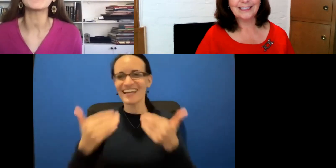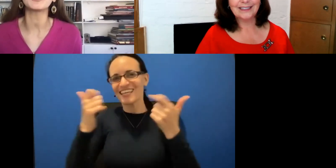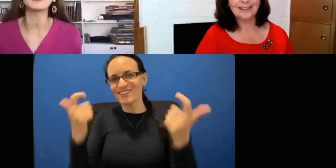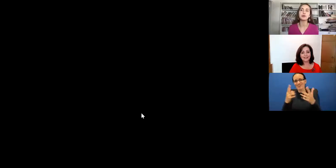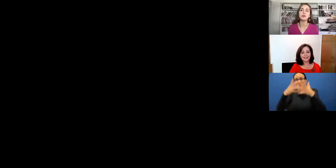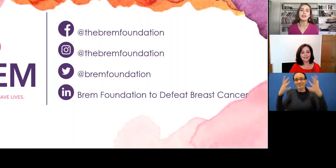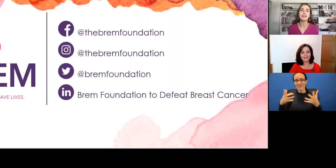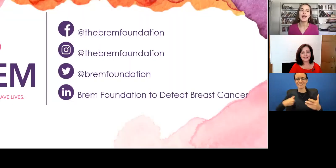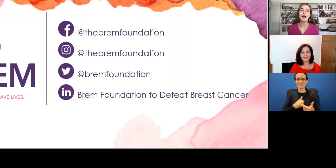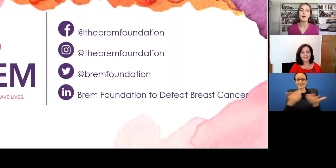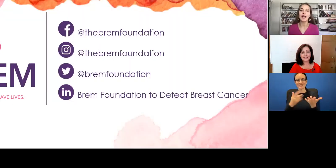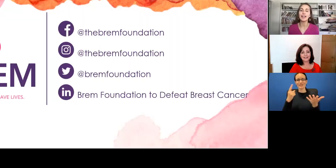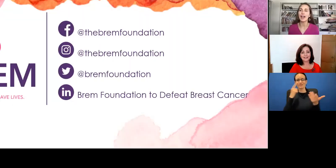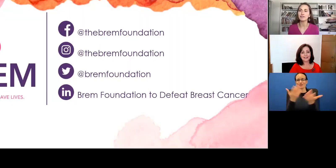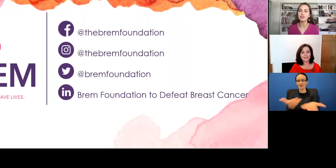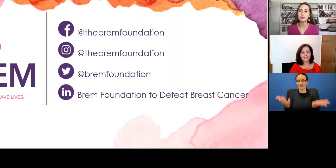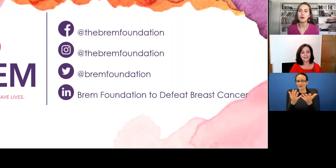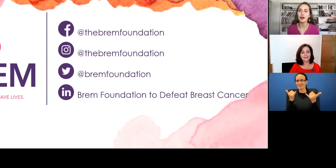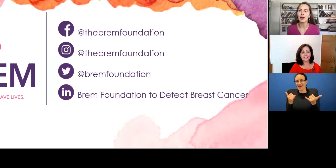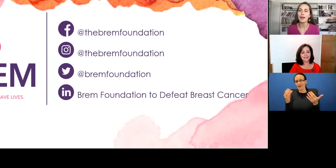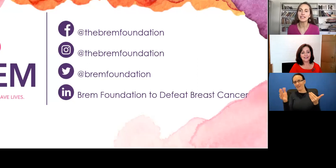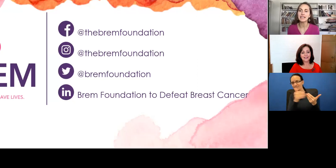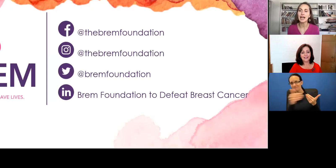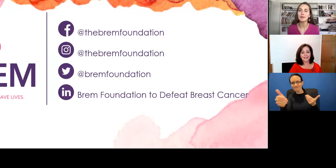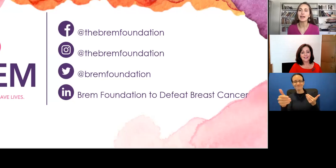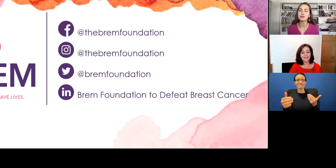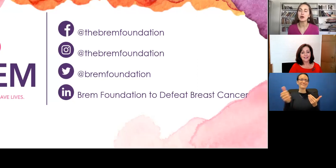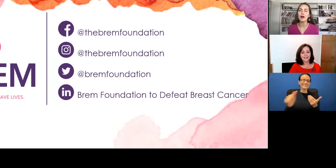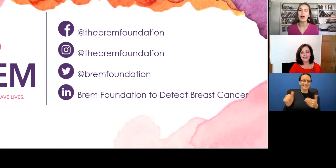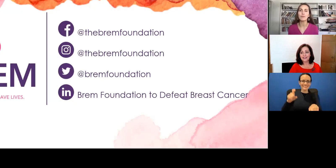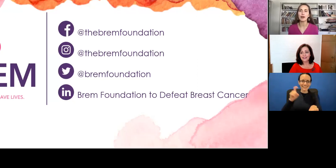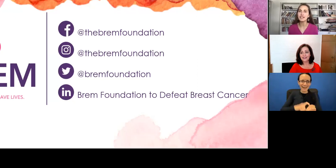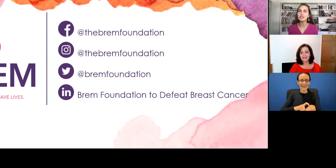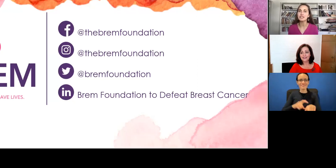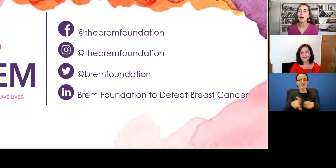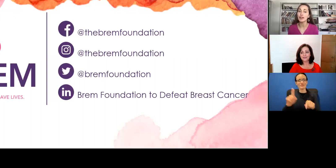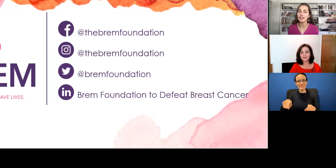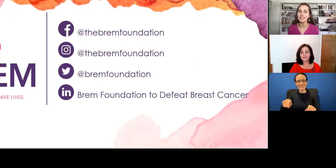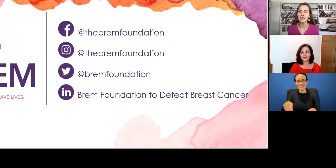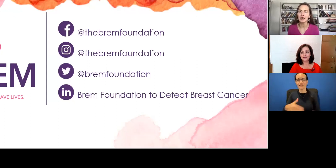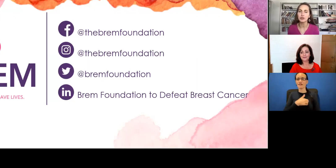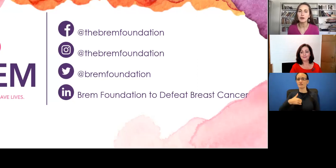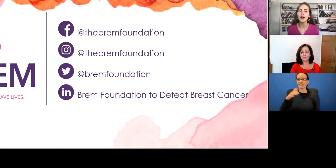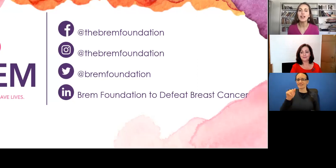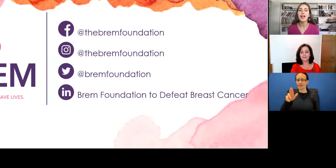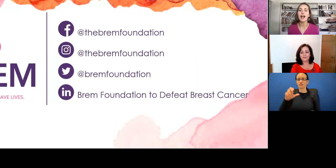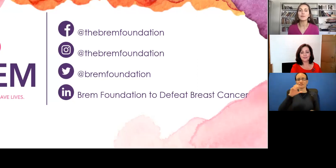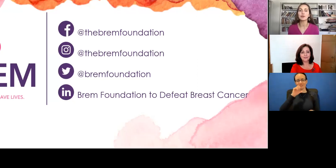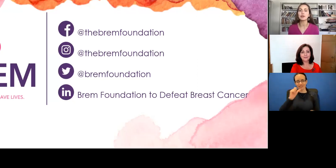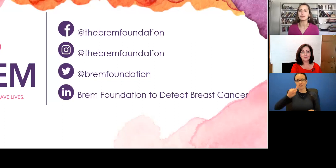We are here for you now and after this program. Anytime. As you know, breast cancer is not relegated to October.